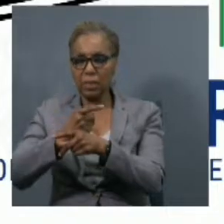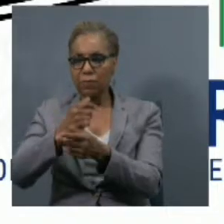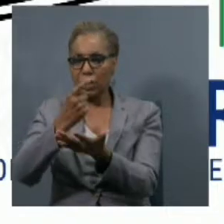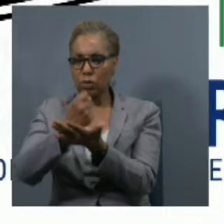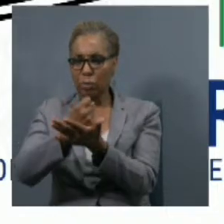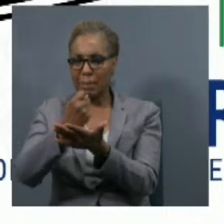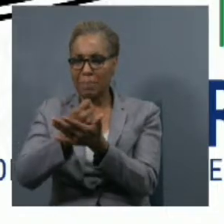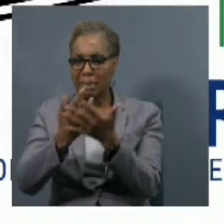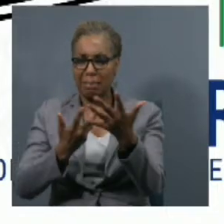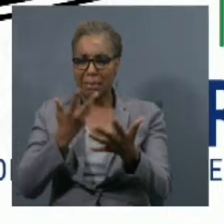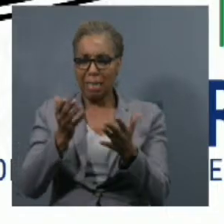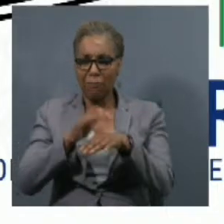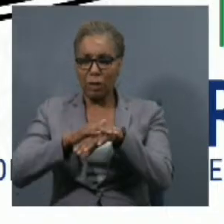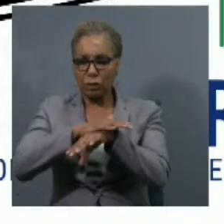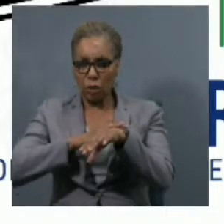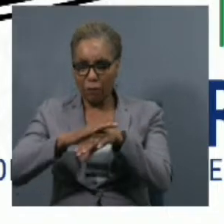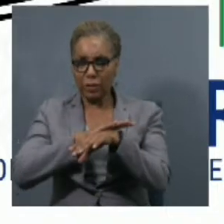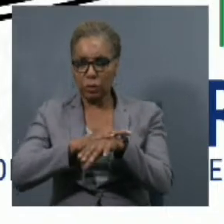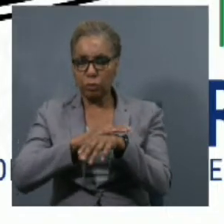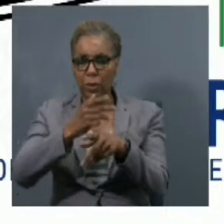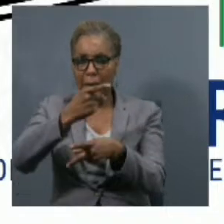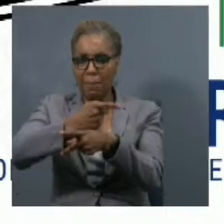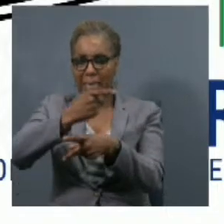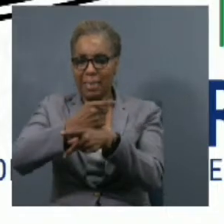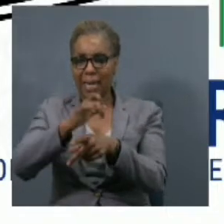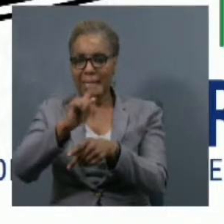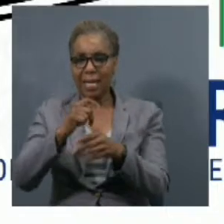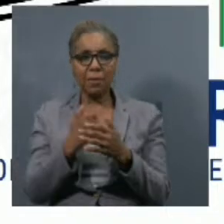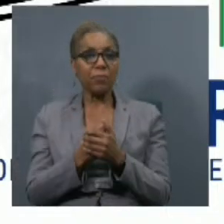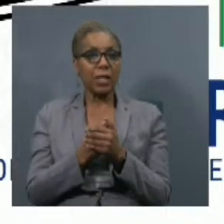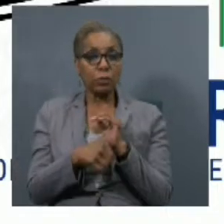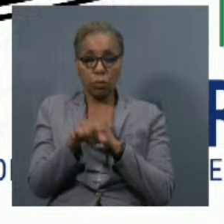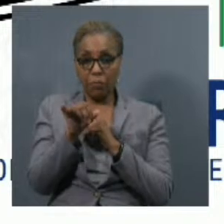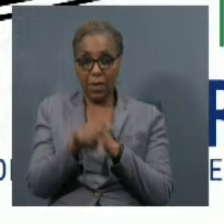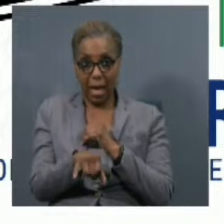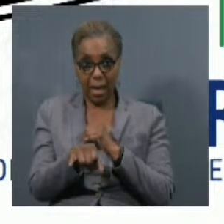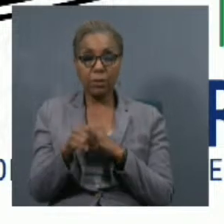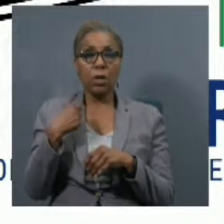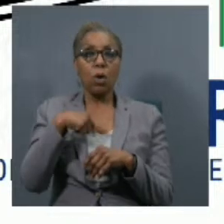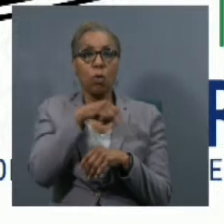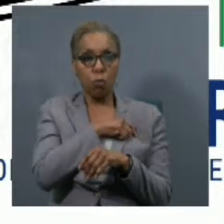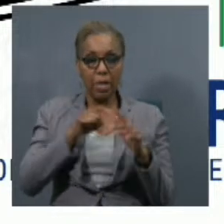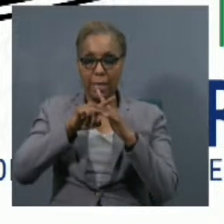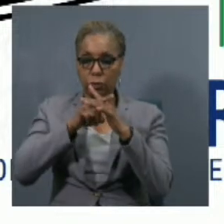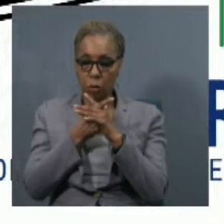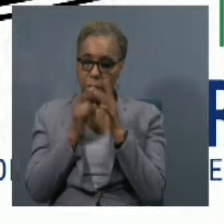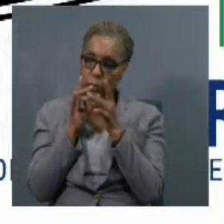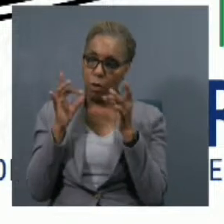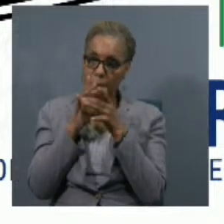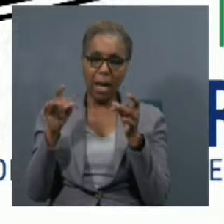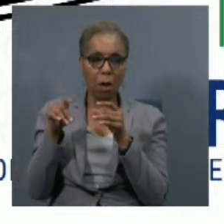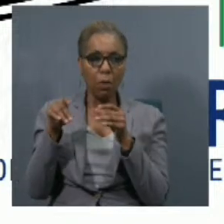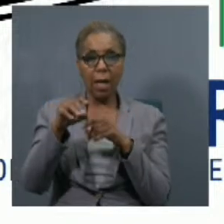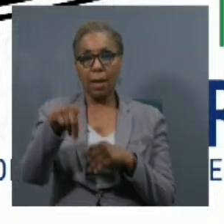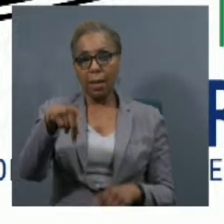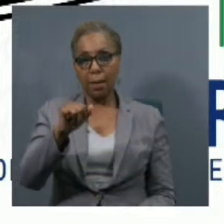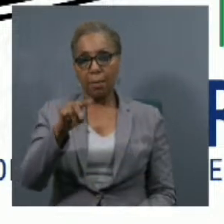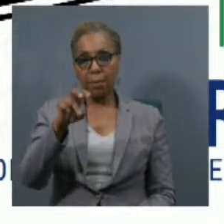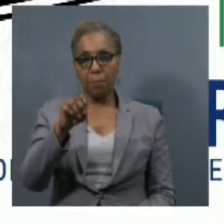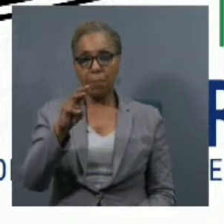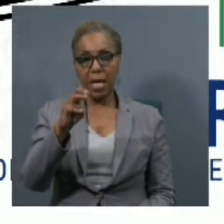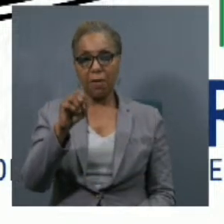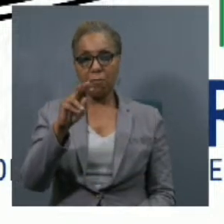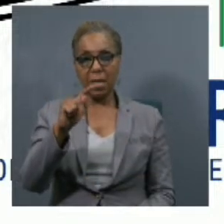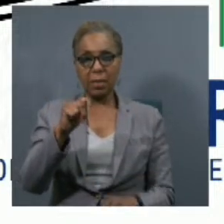of the street to maintain it. So this is where we start talking about pavement preservation, and resurfacing